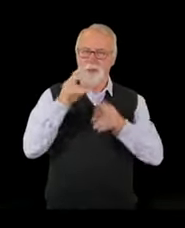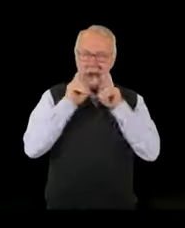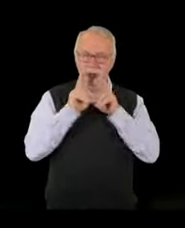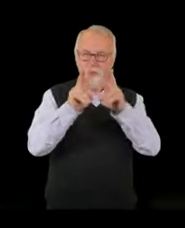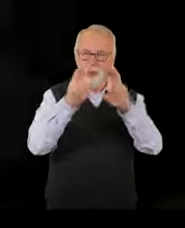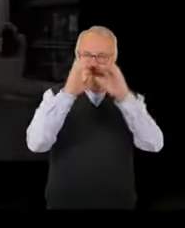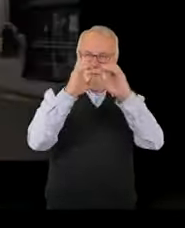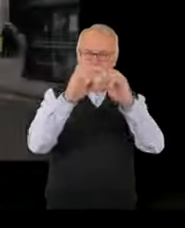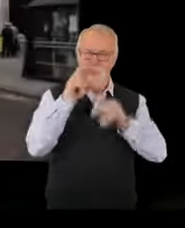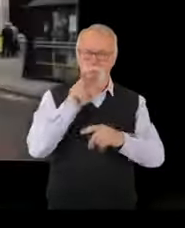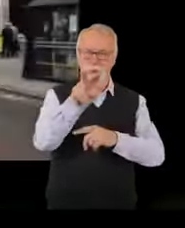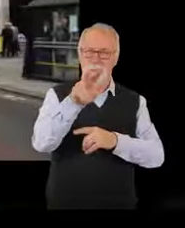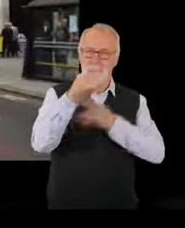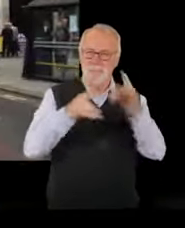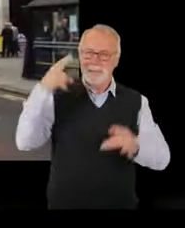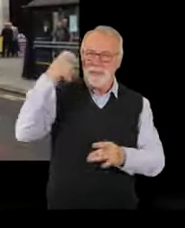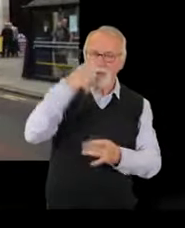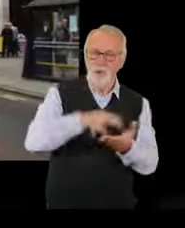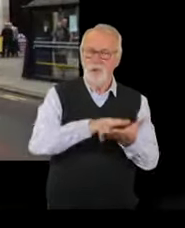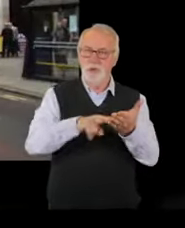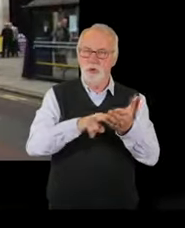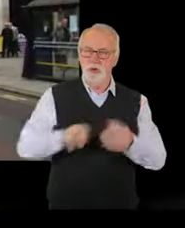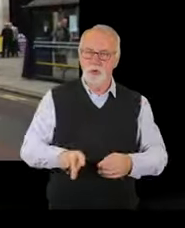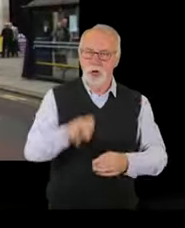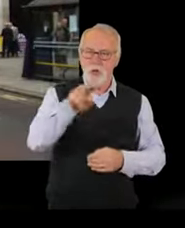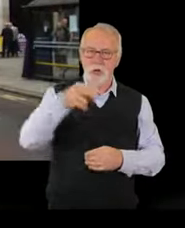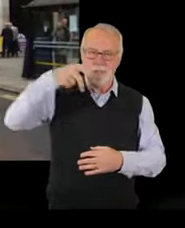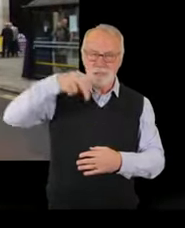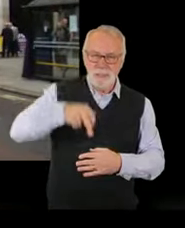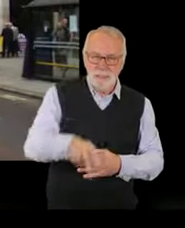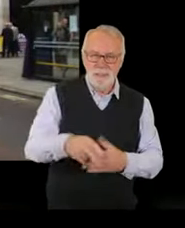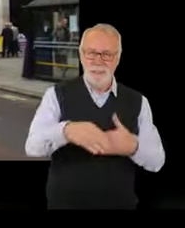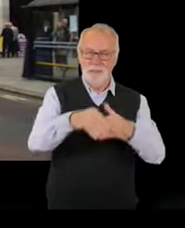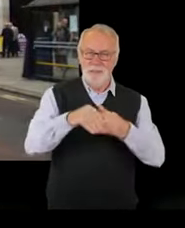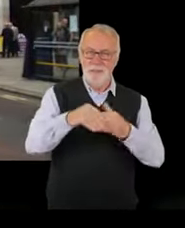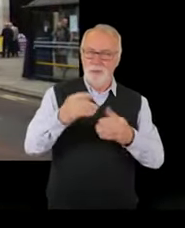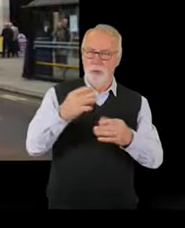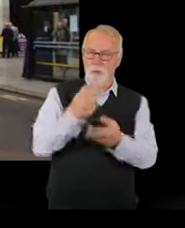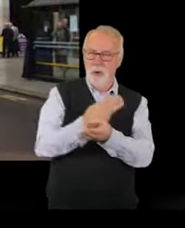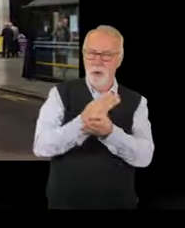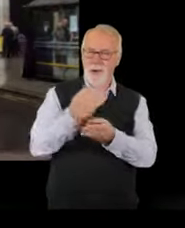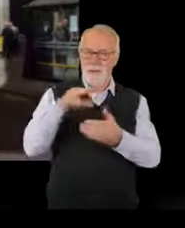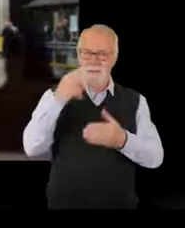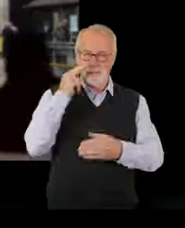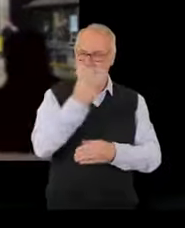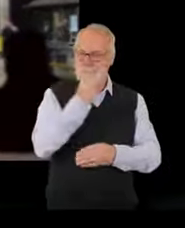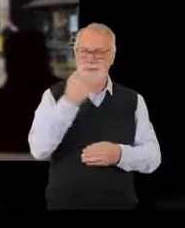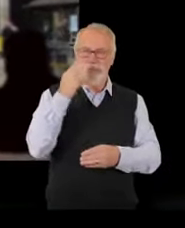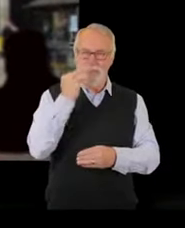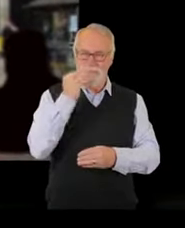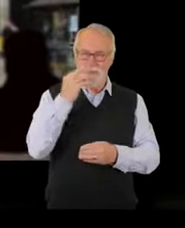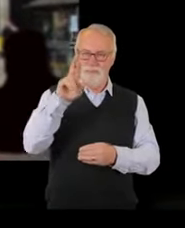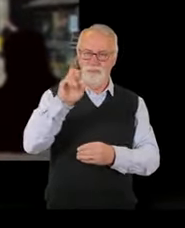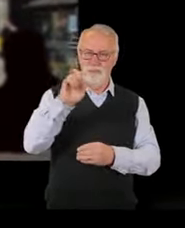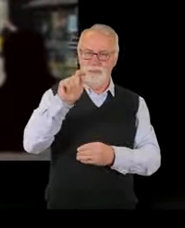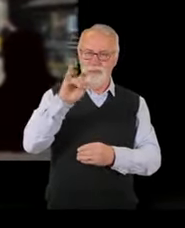Diabetic Retinopathy. This is caused by diabetes and results in patchy vision. This can make it difficult to see